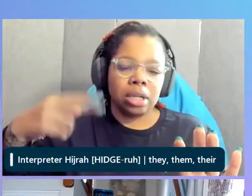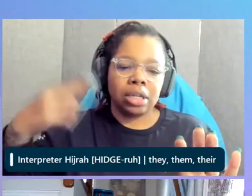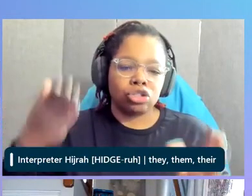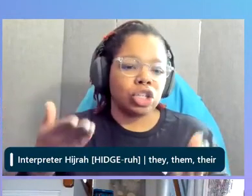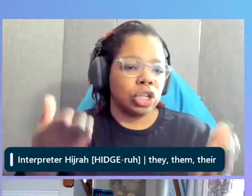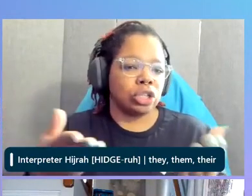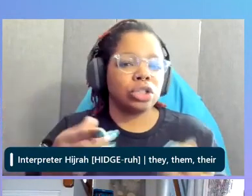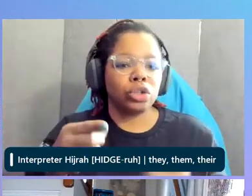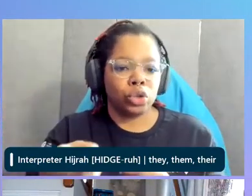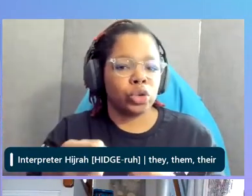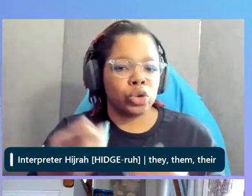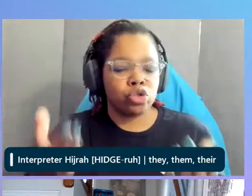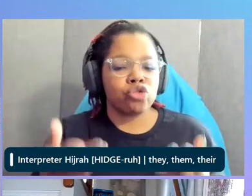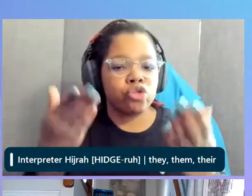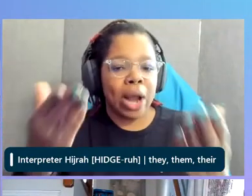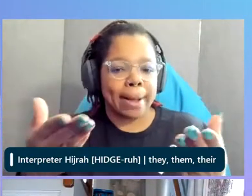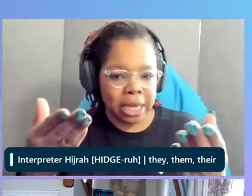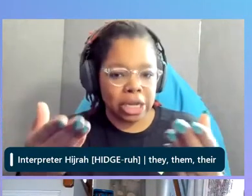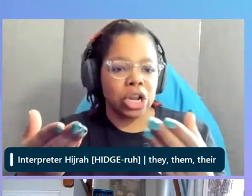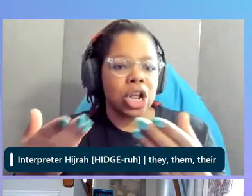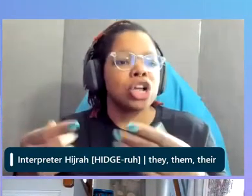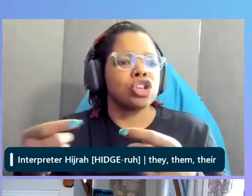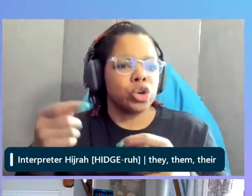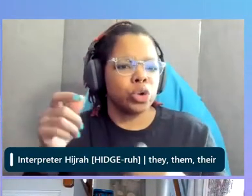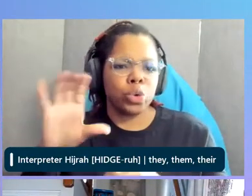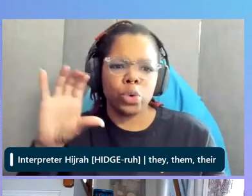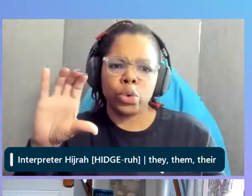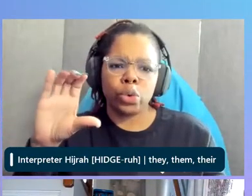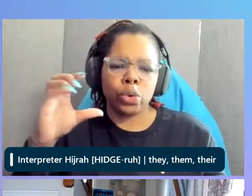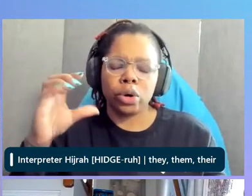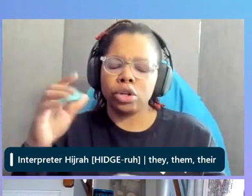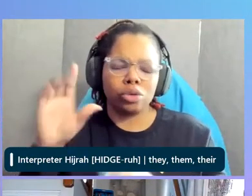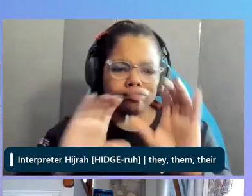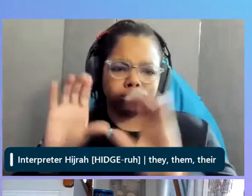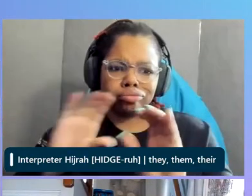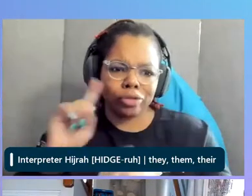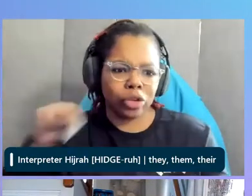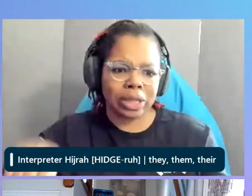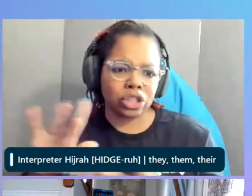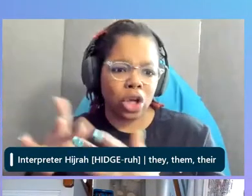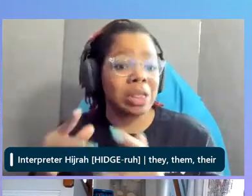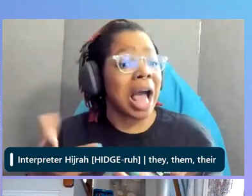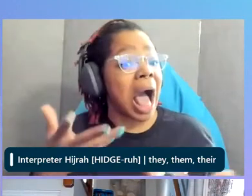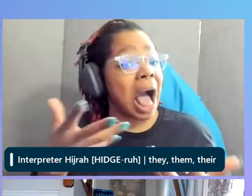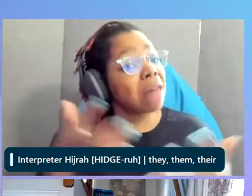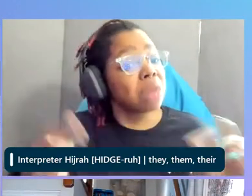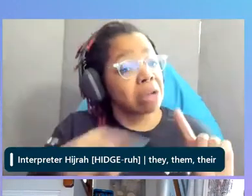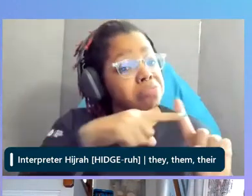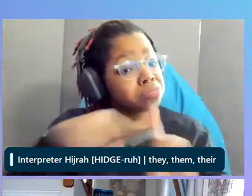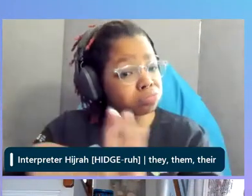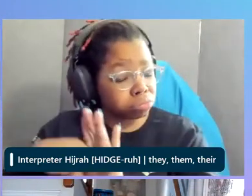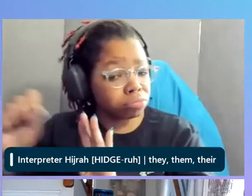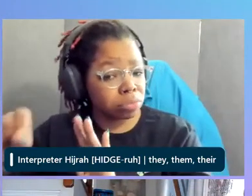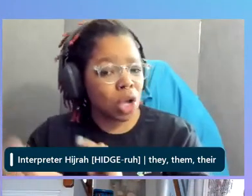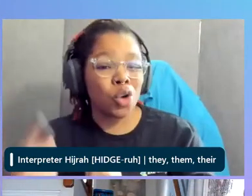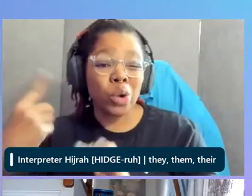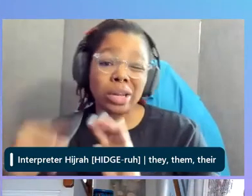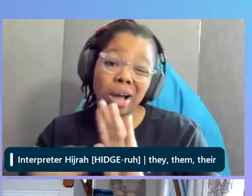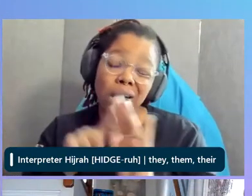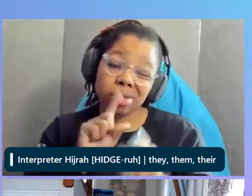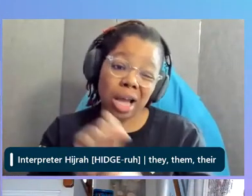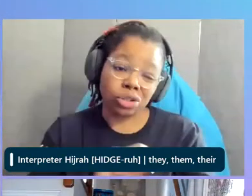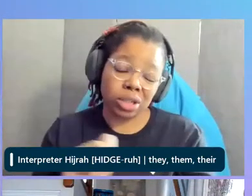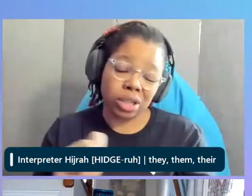suggest that you recommend that you go in and Google this. It is a fascinating story. There's a lot of pros and cons. One of the cons actually